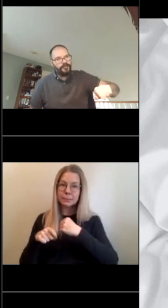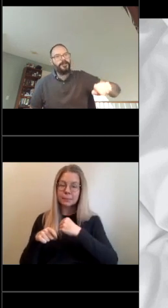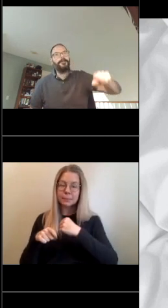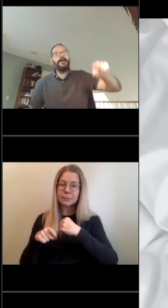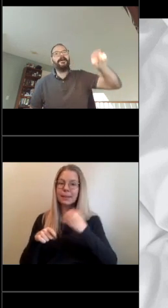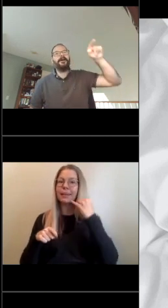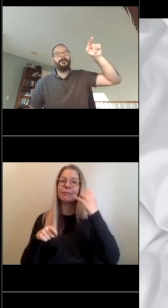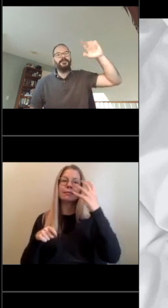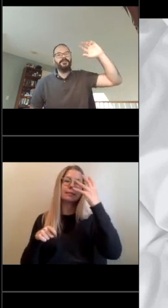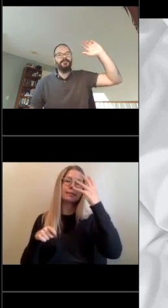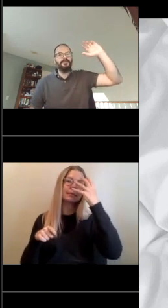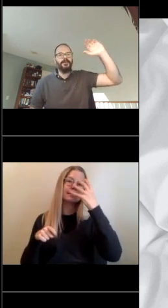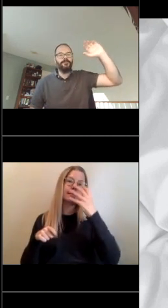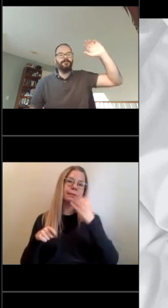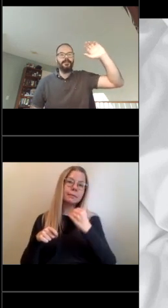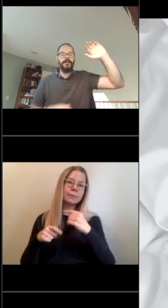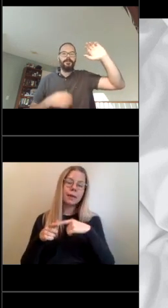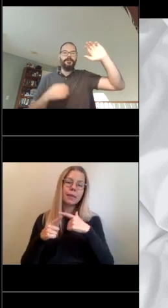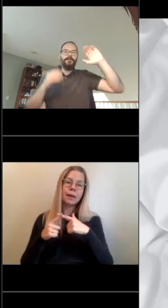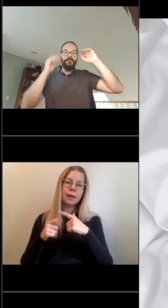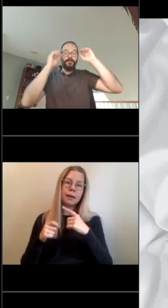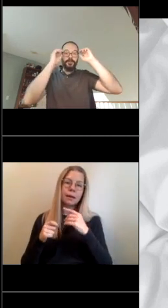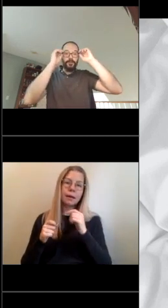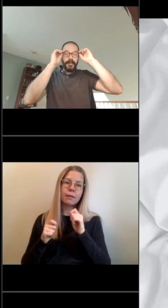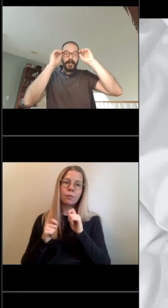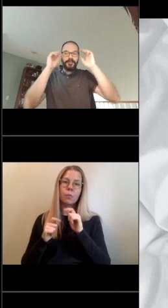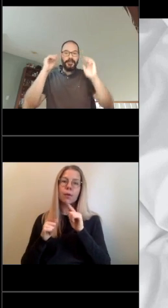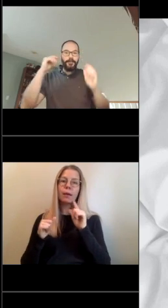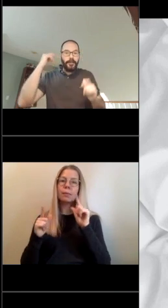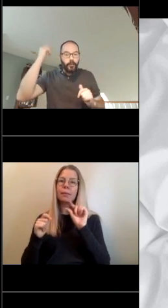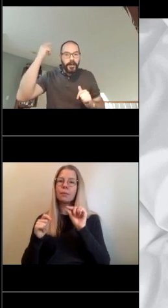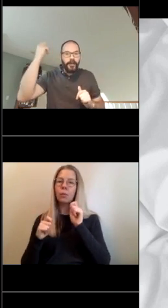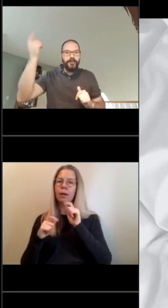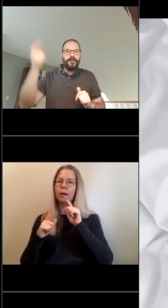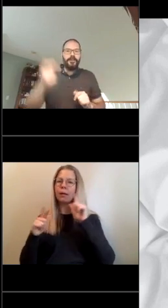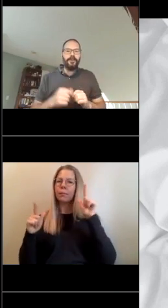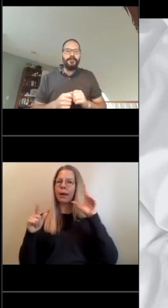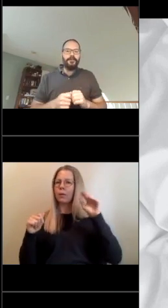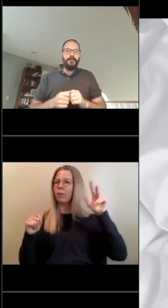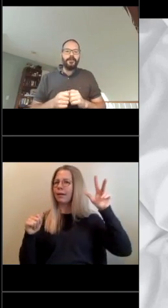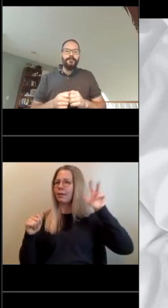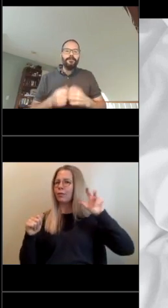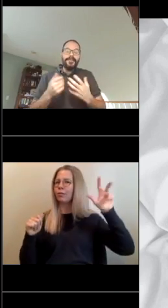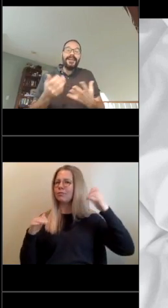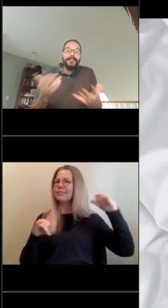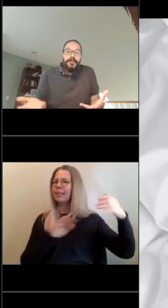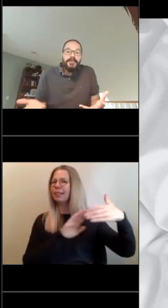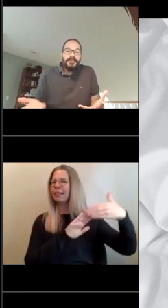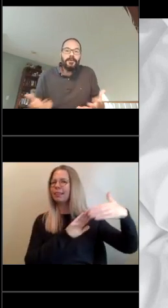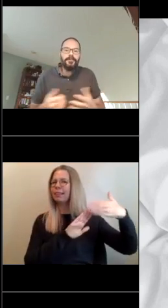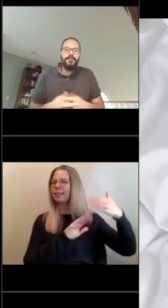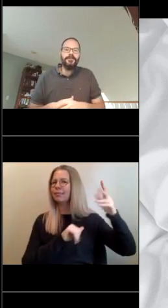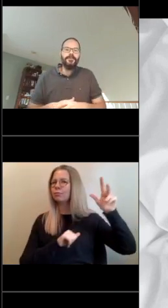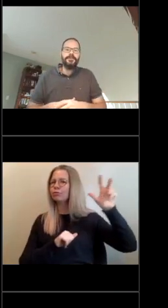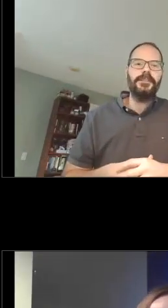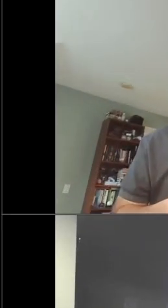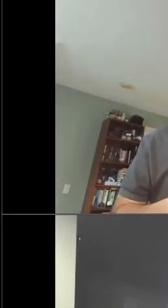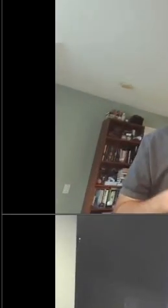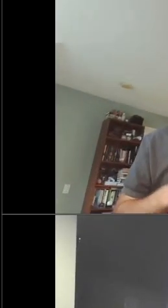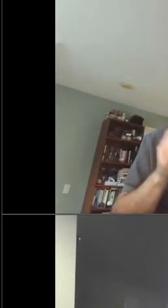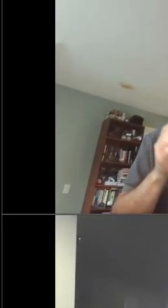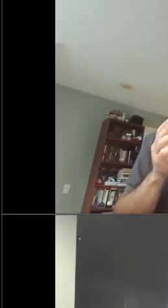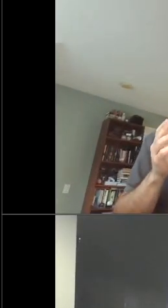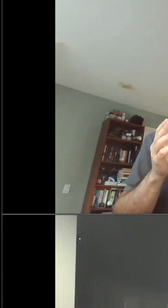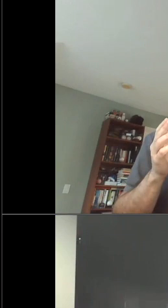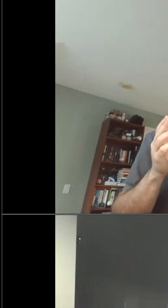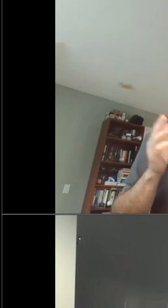and then you come back up into a period where you would actually be aware of the audiobook, that can be disruptive to your sleep.